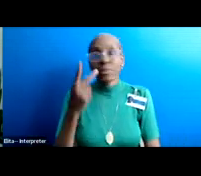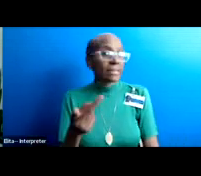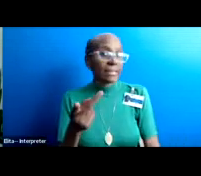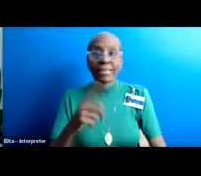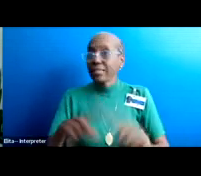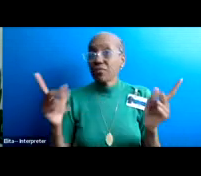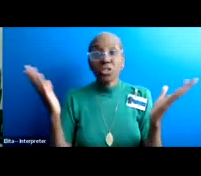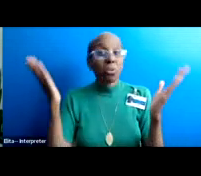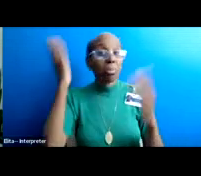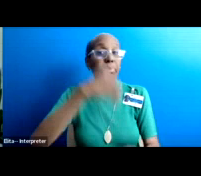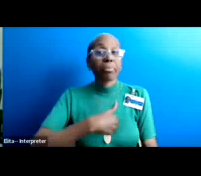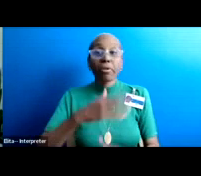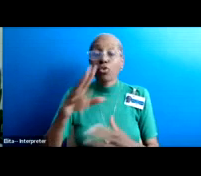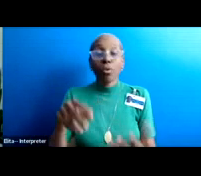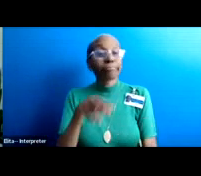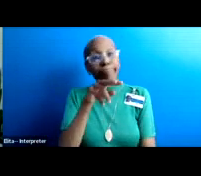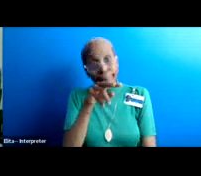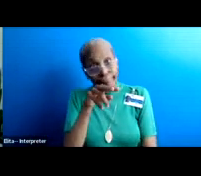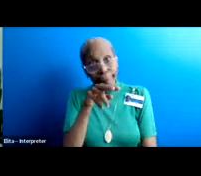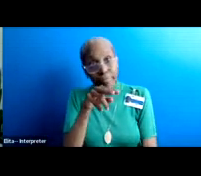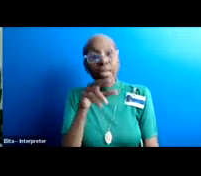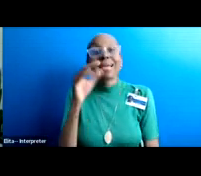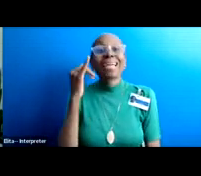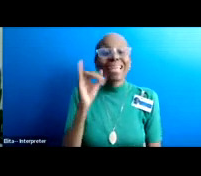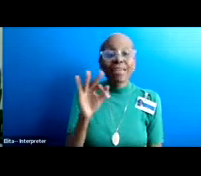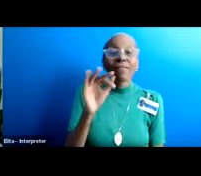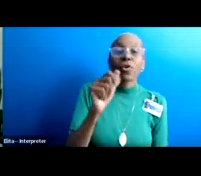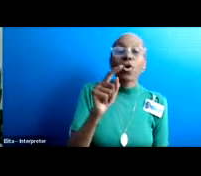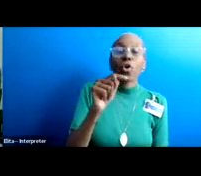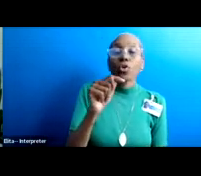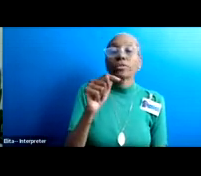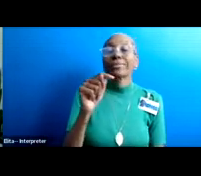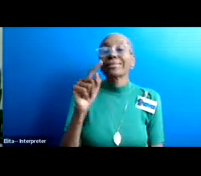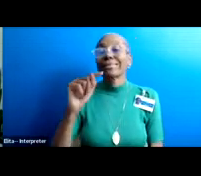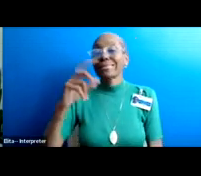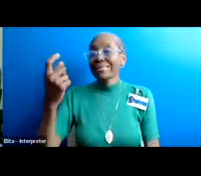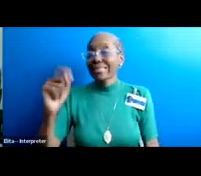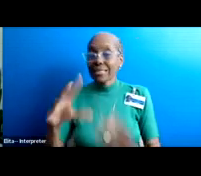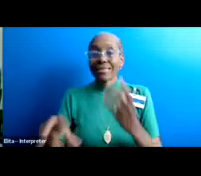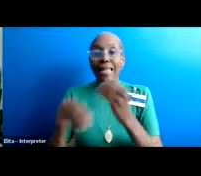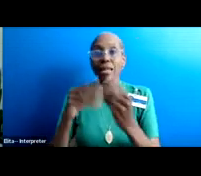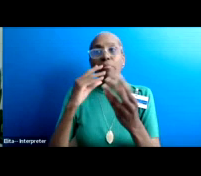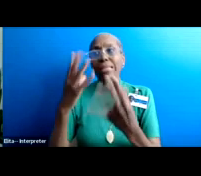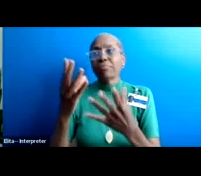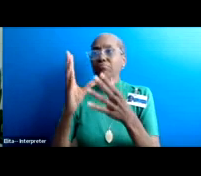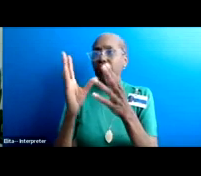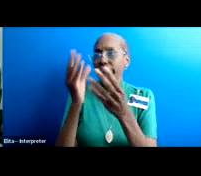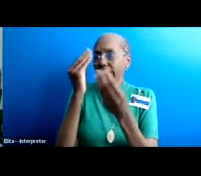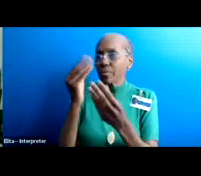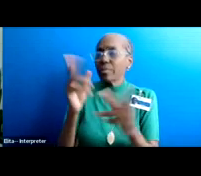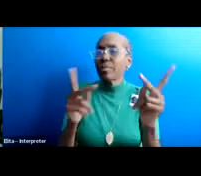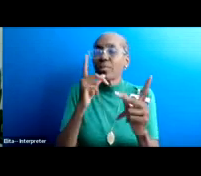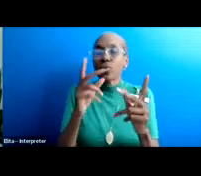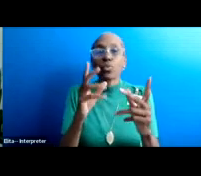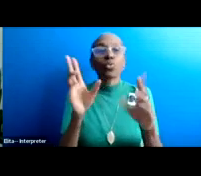difference from your side if alt text has been added to an image, but it does provide information to those who use a